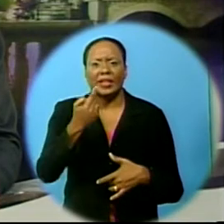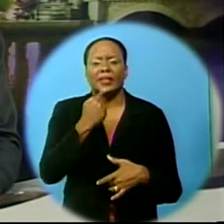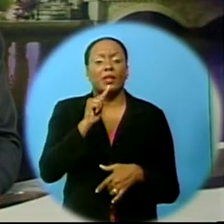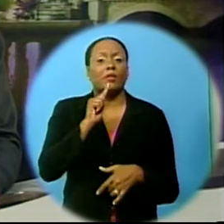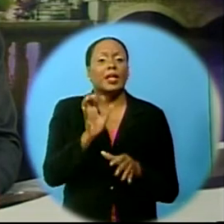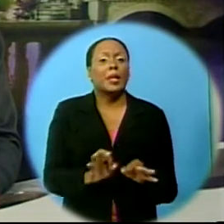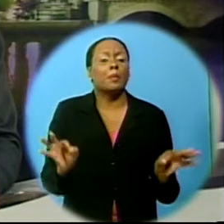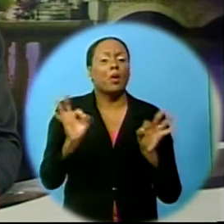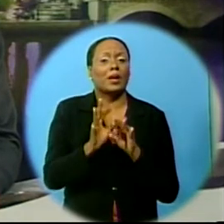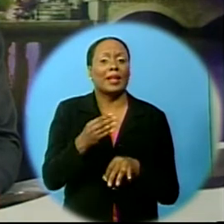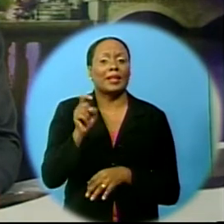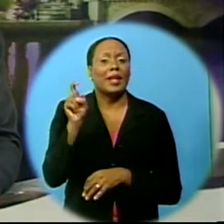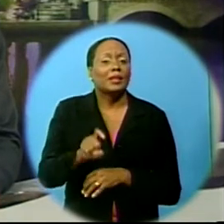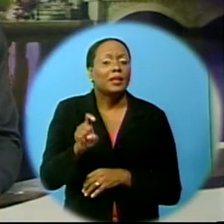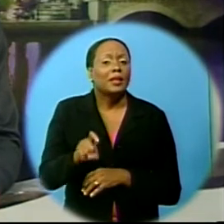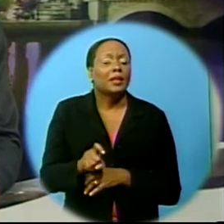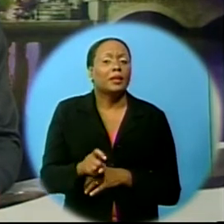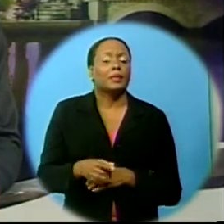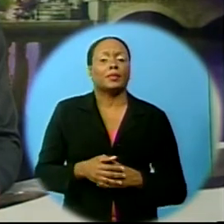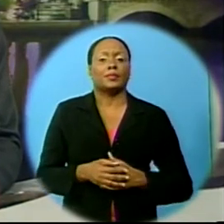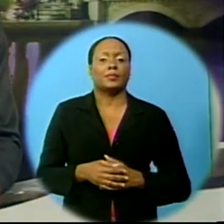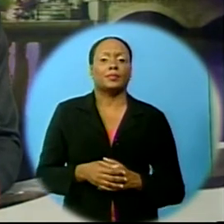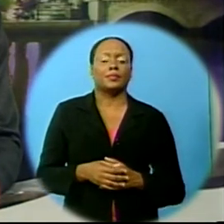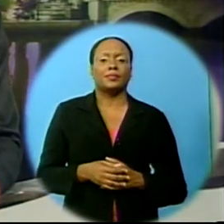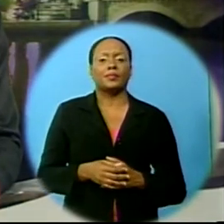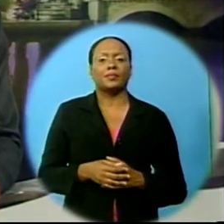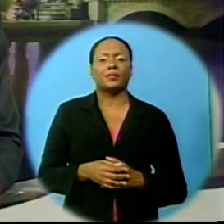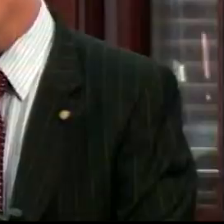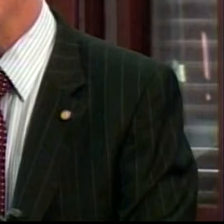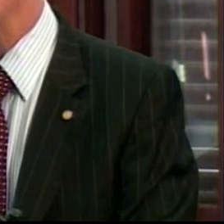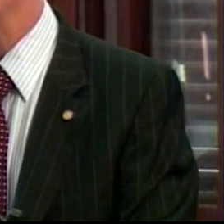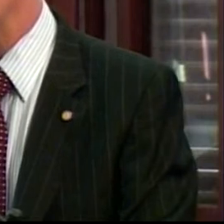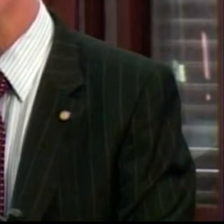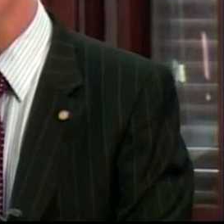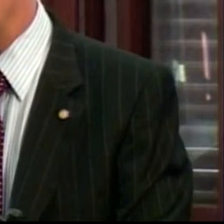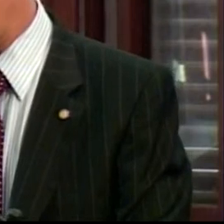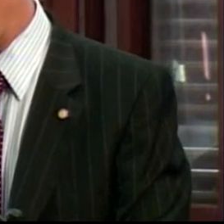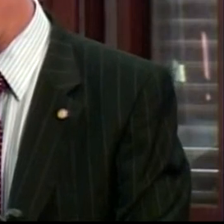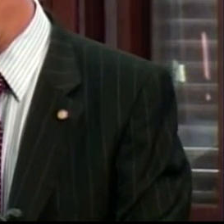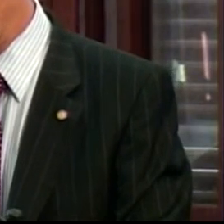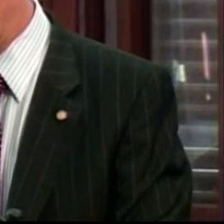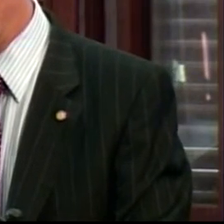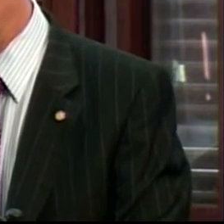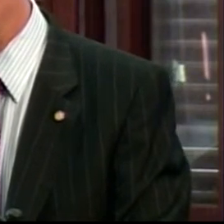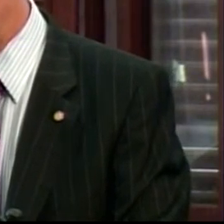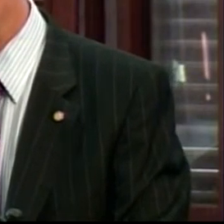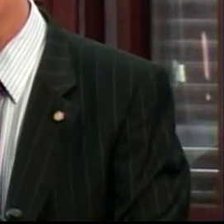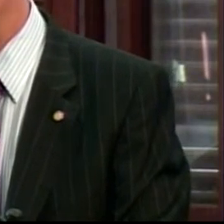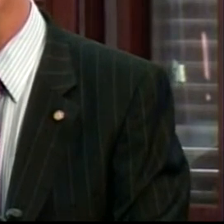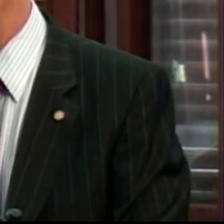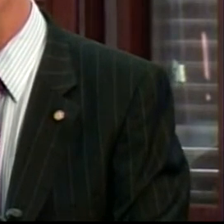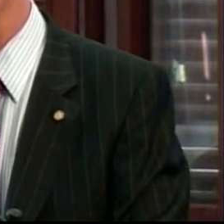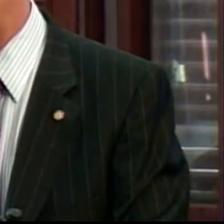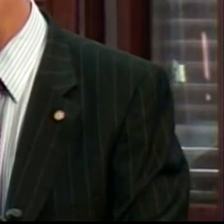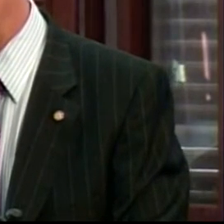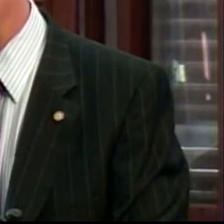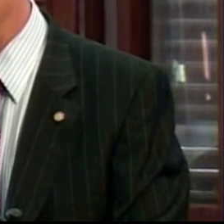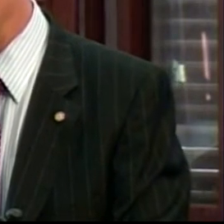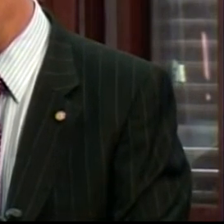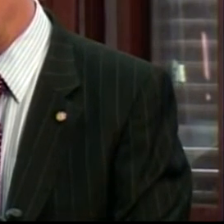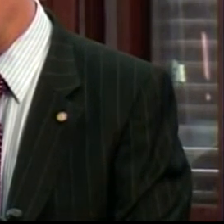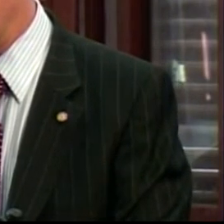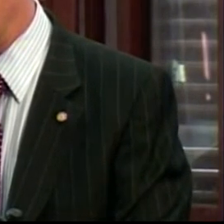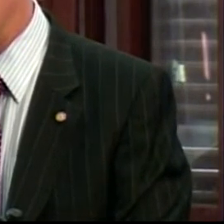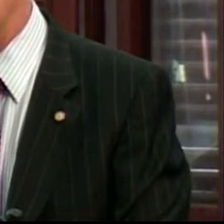describes the meeting as a necessary step. We are a sub-region of PAHO where the risks of natural